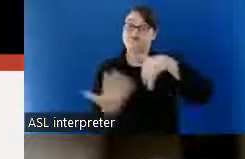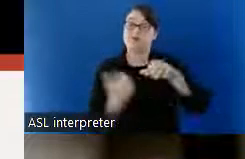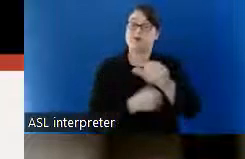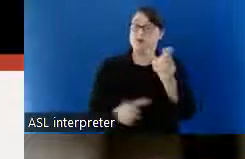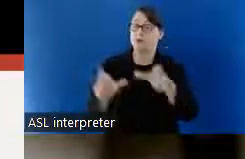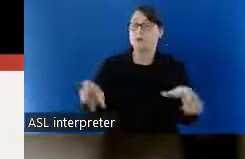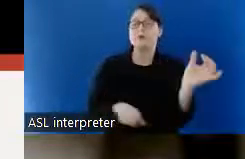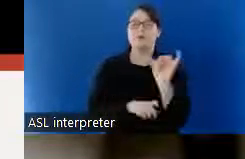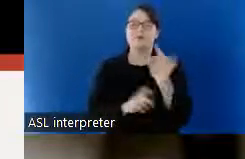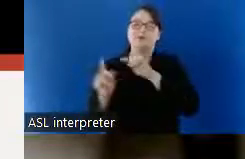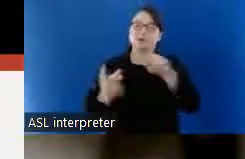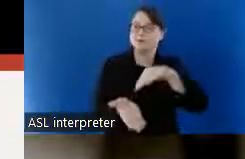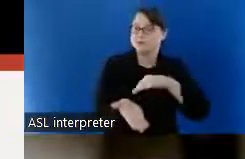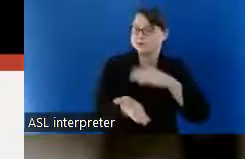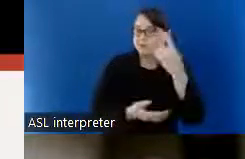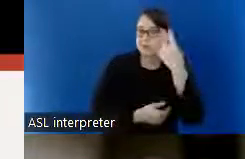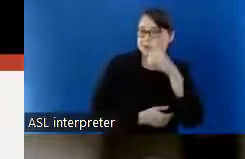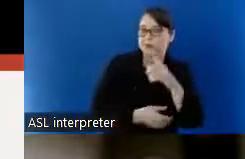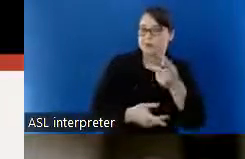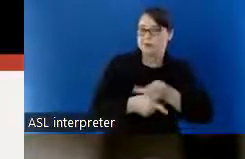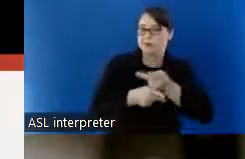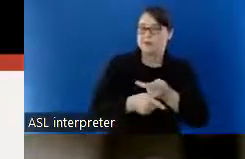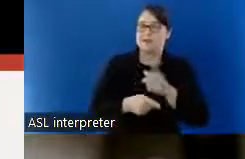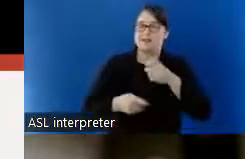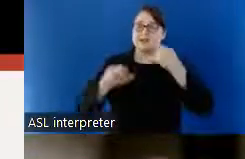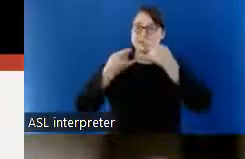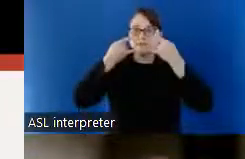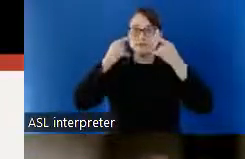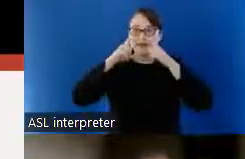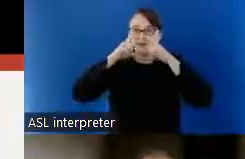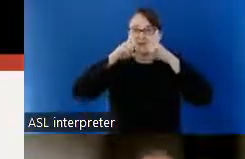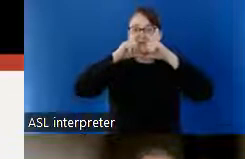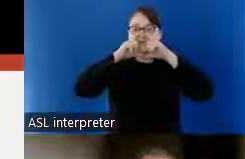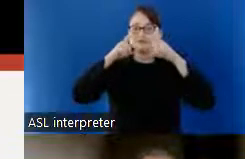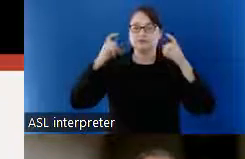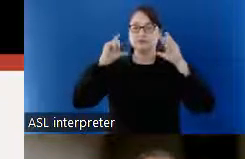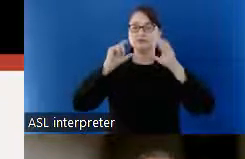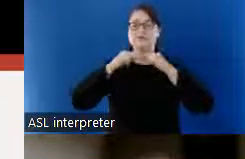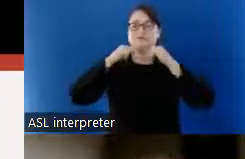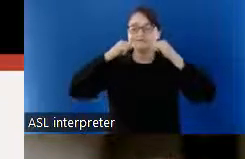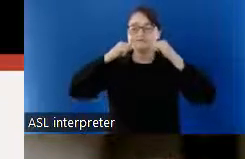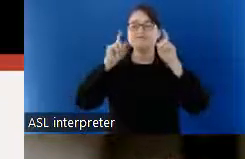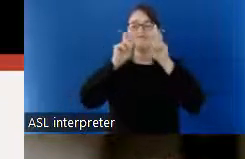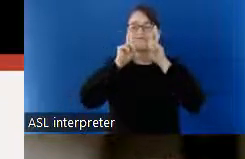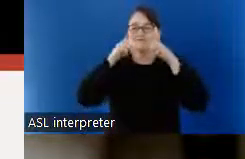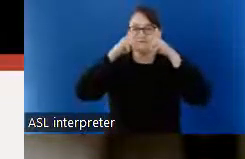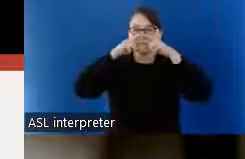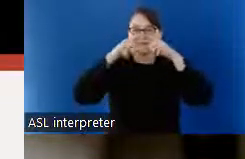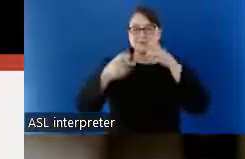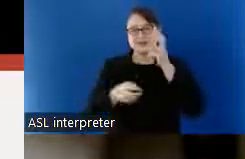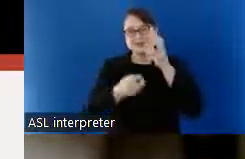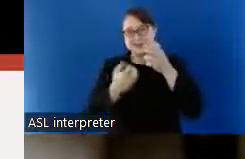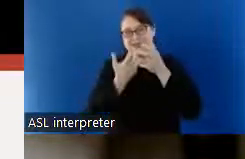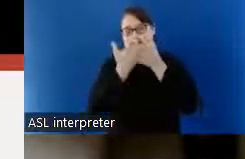well-fitting mask and cover the rash. Don't share items you have touched with others, and ask your